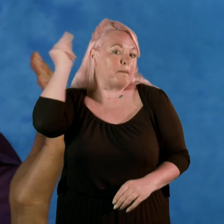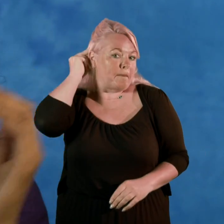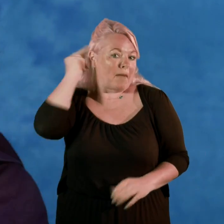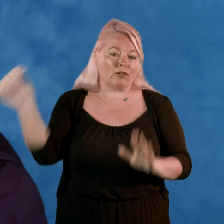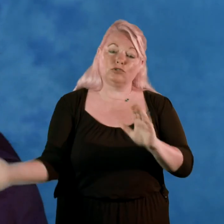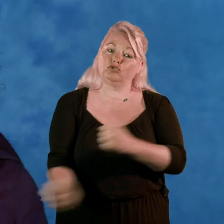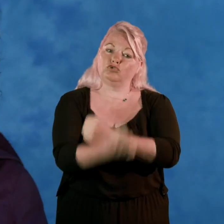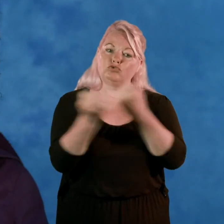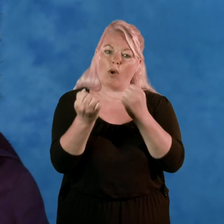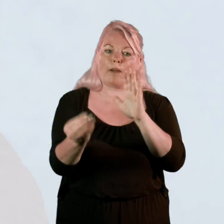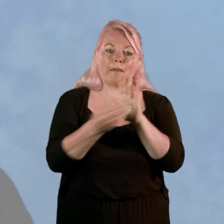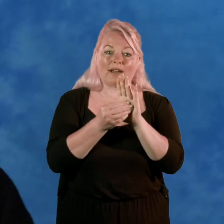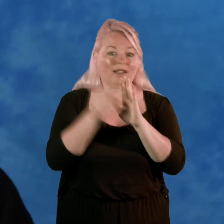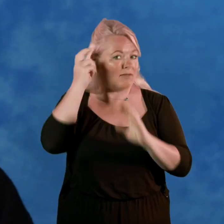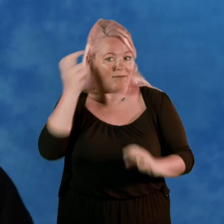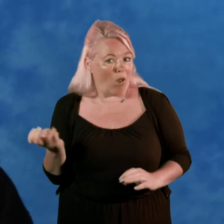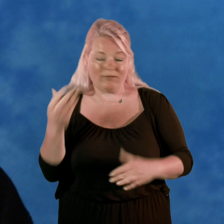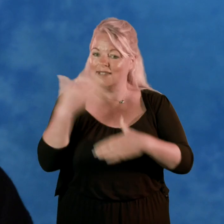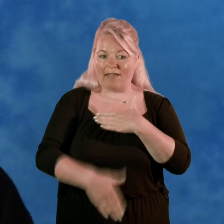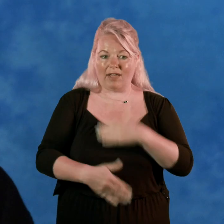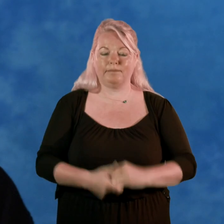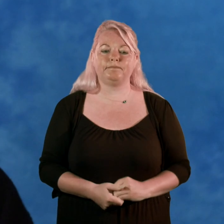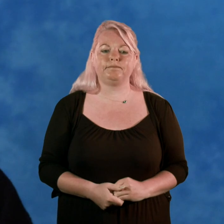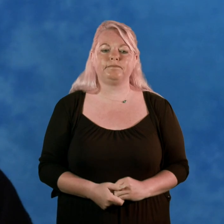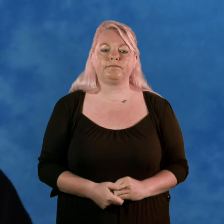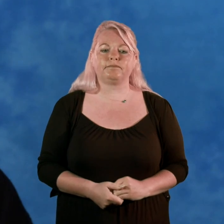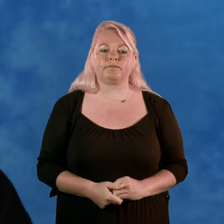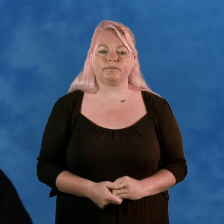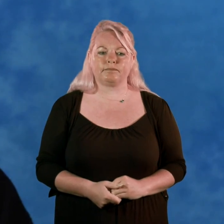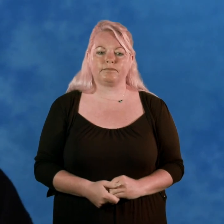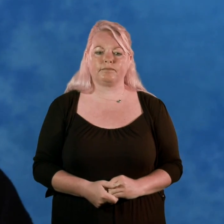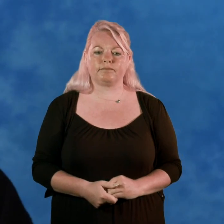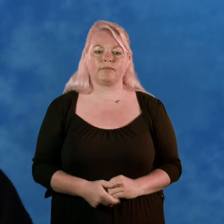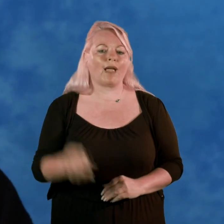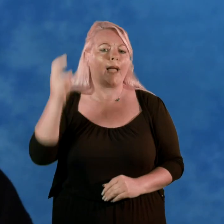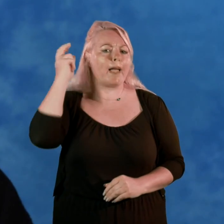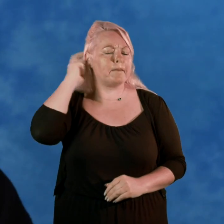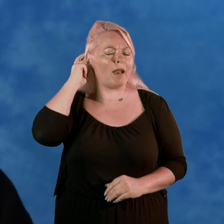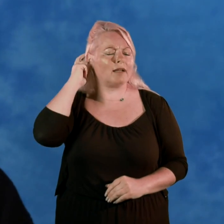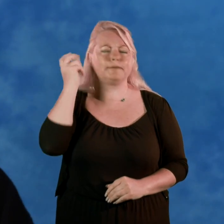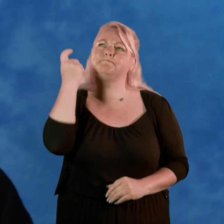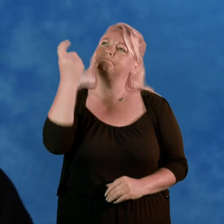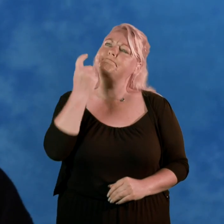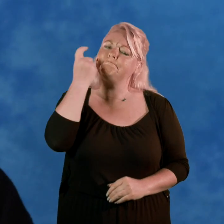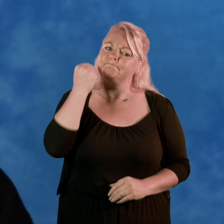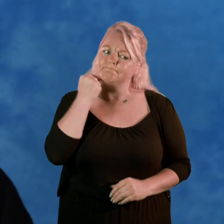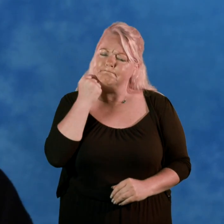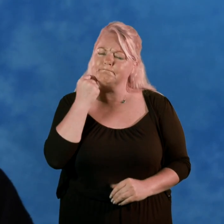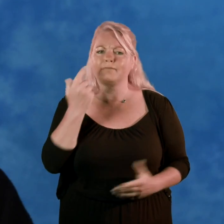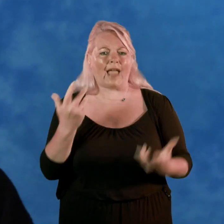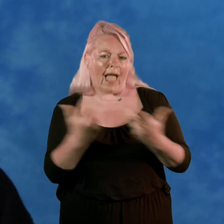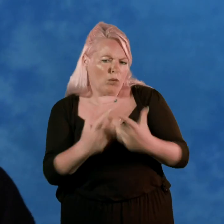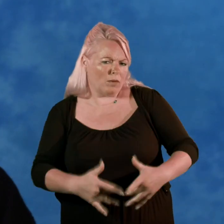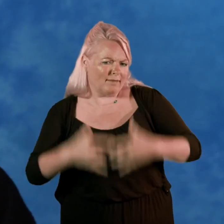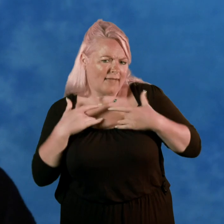so it never falls off. I wondered before I had the implant what this would be